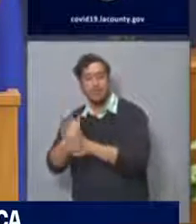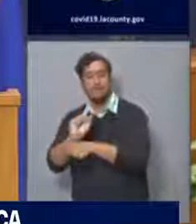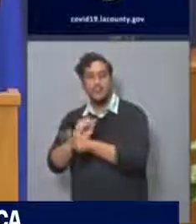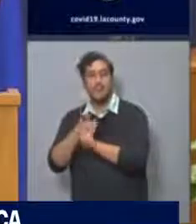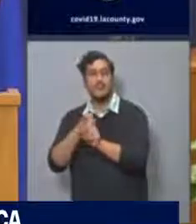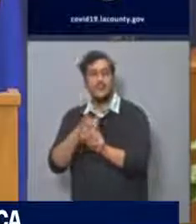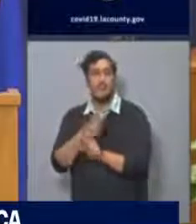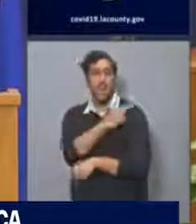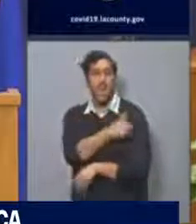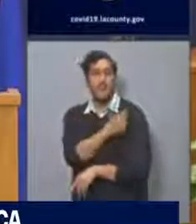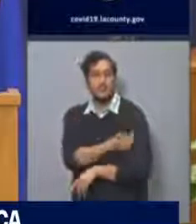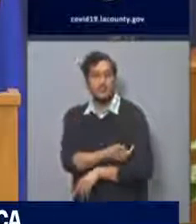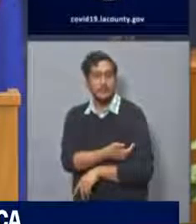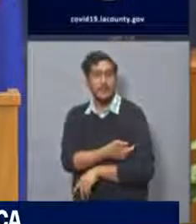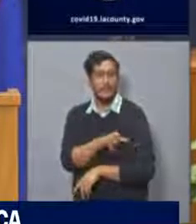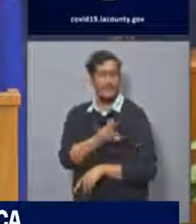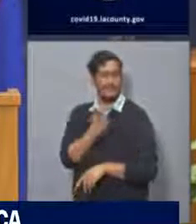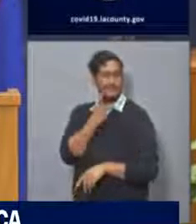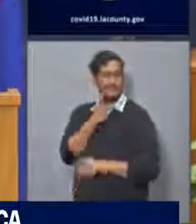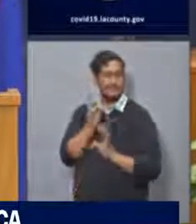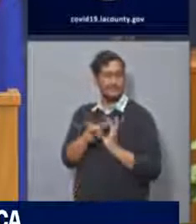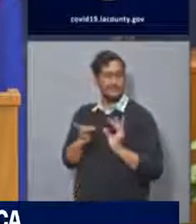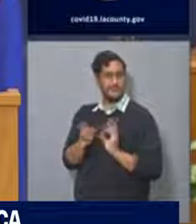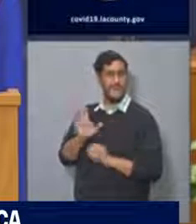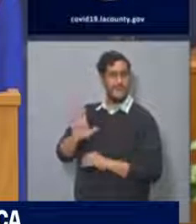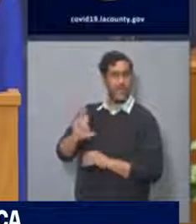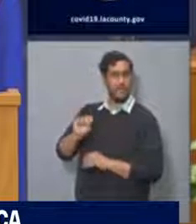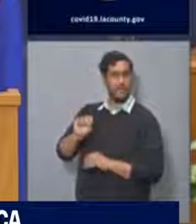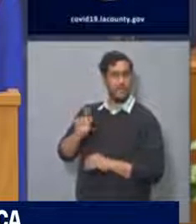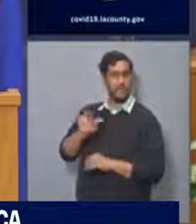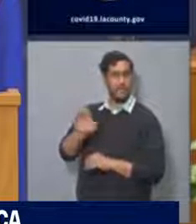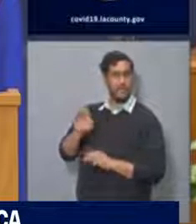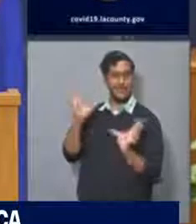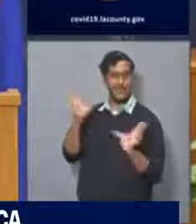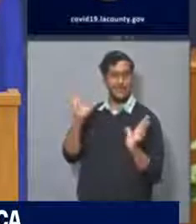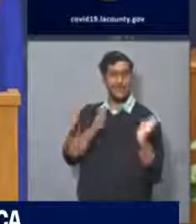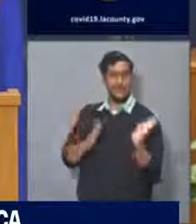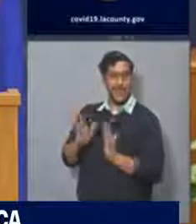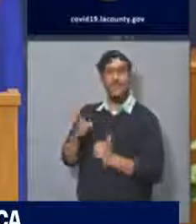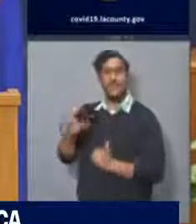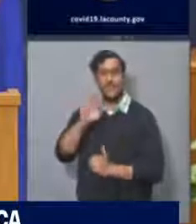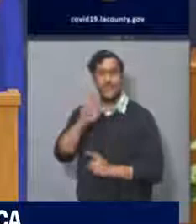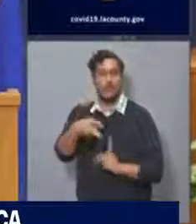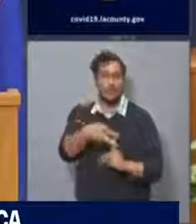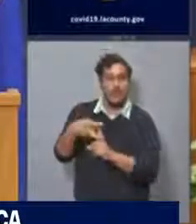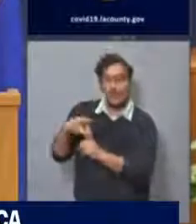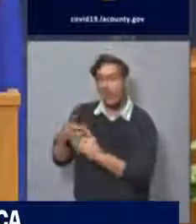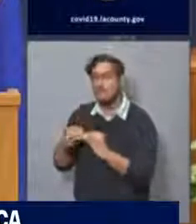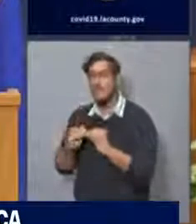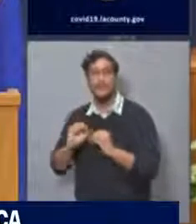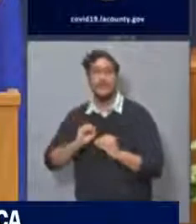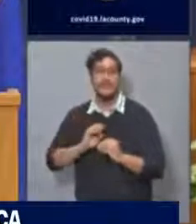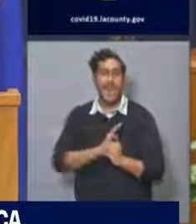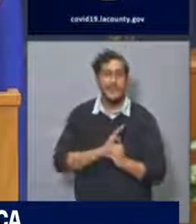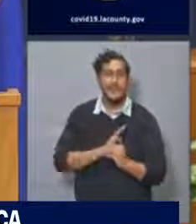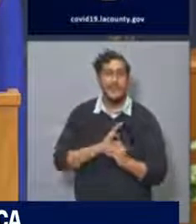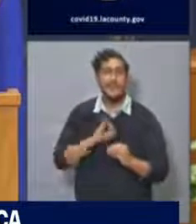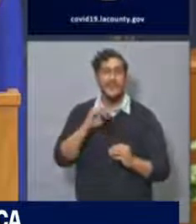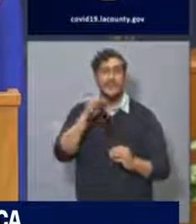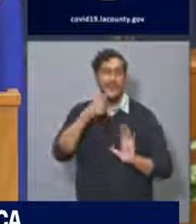under surge conditions as written into their surge and disaster plans to identify and onboard staffing. That includes looking at